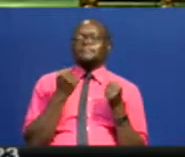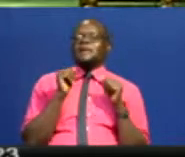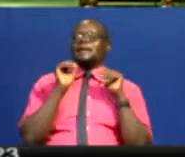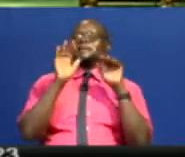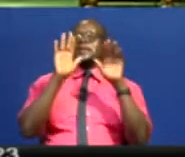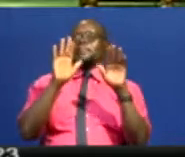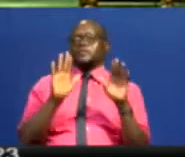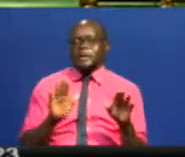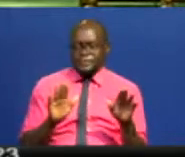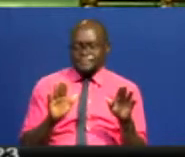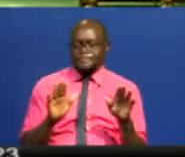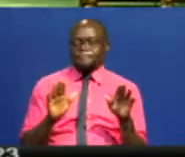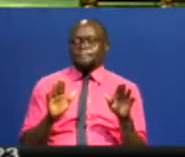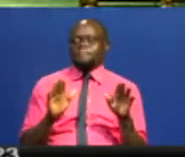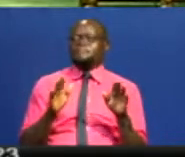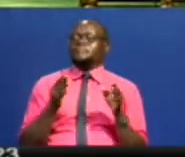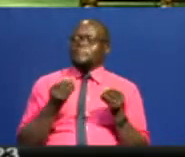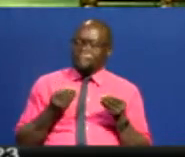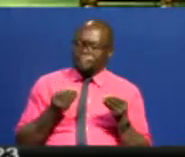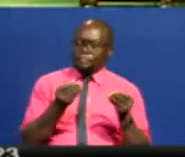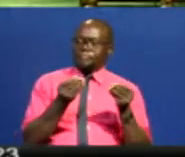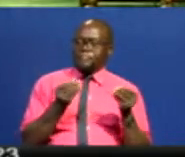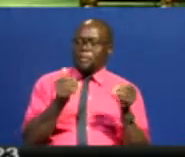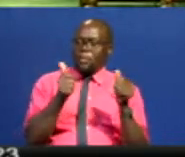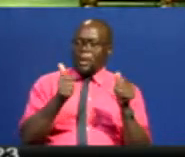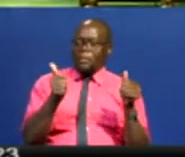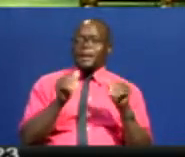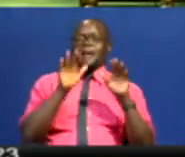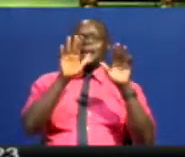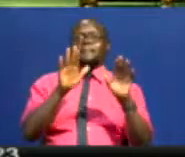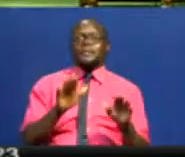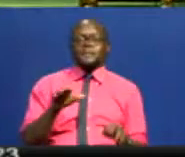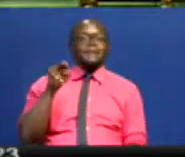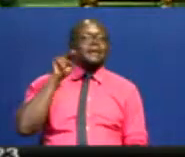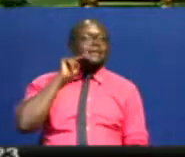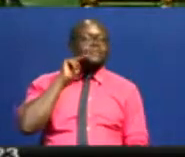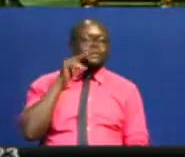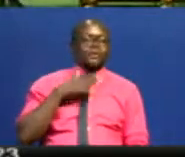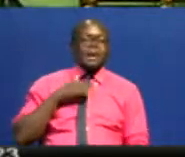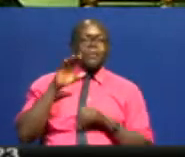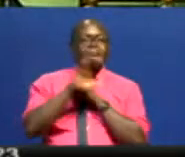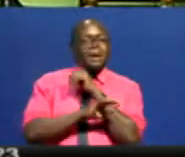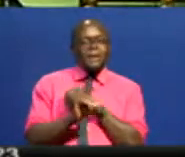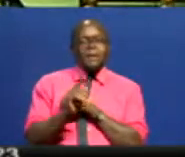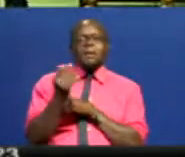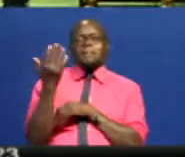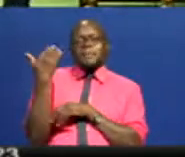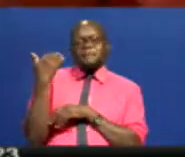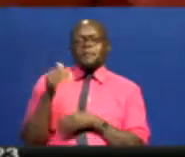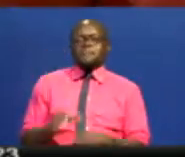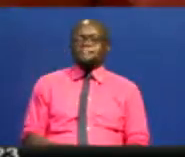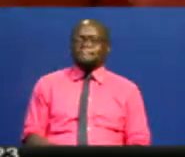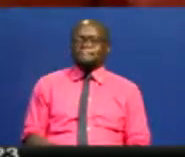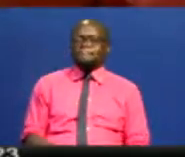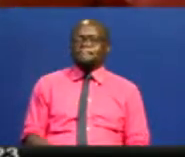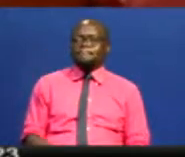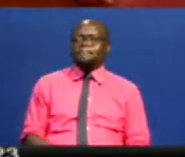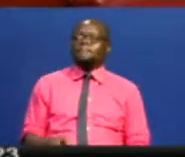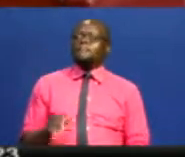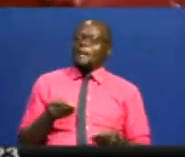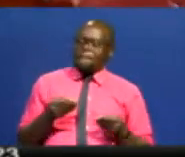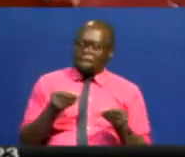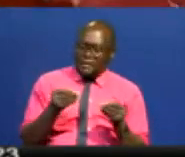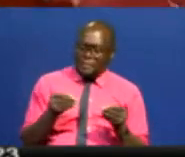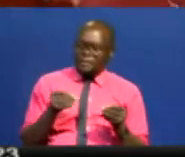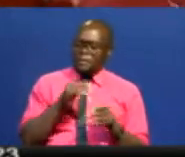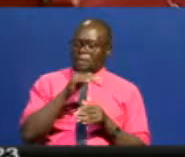paramount and nutrition as well. Our country once used to be the basket